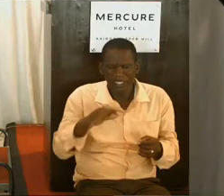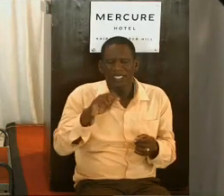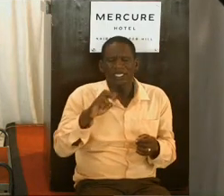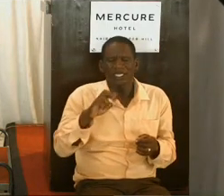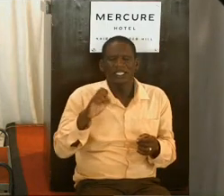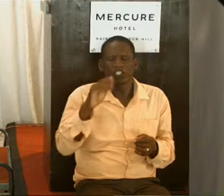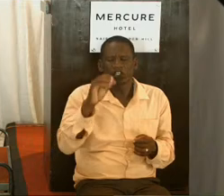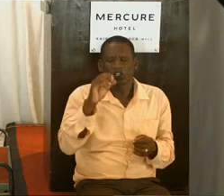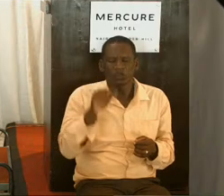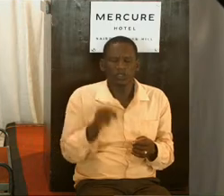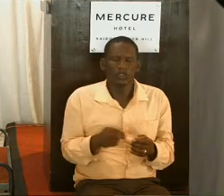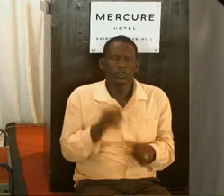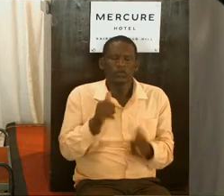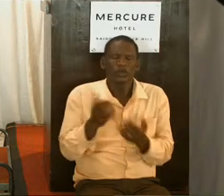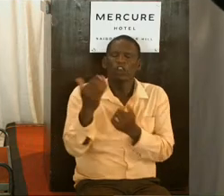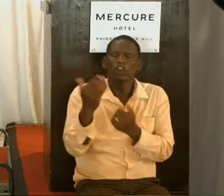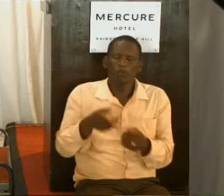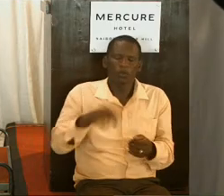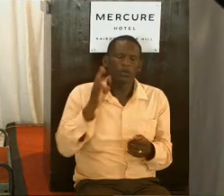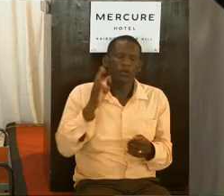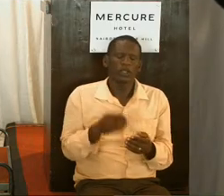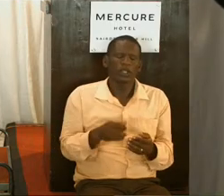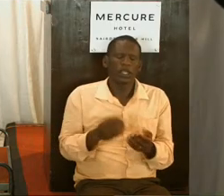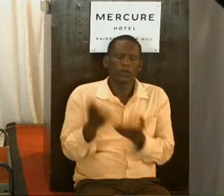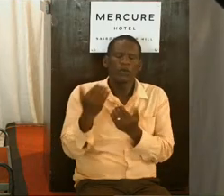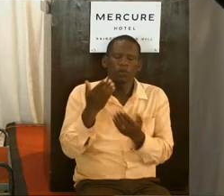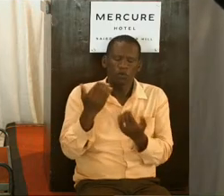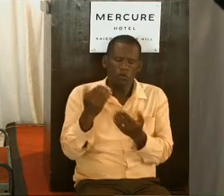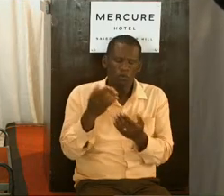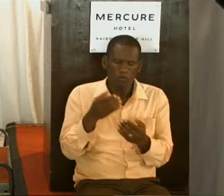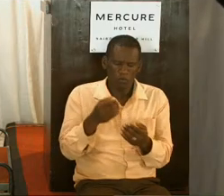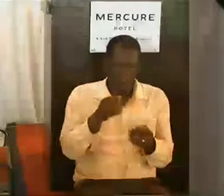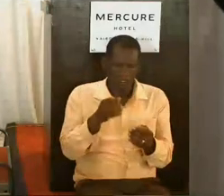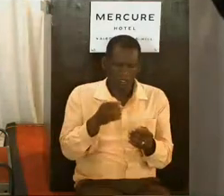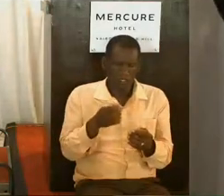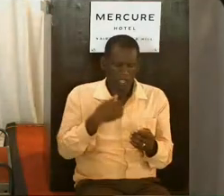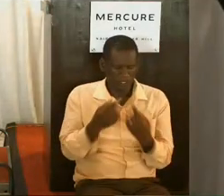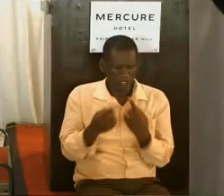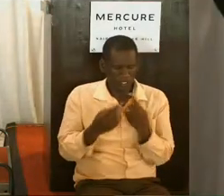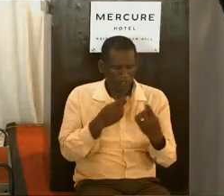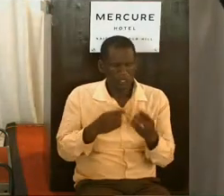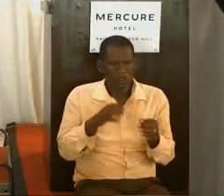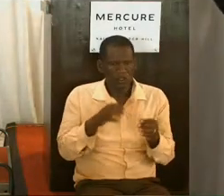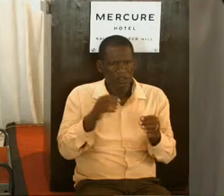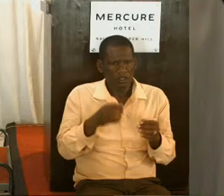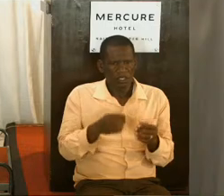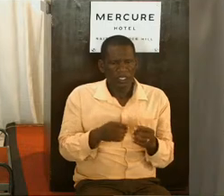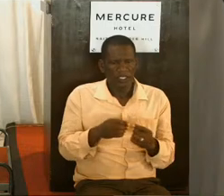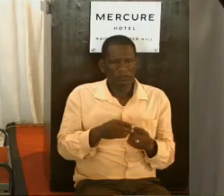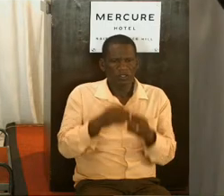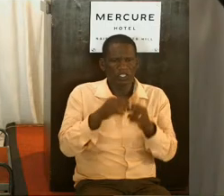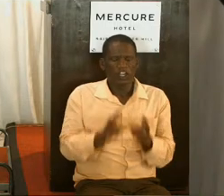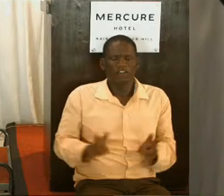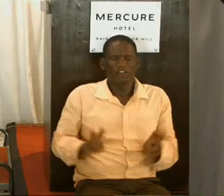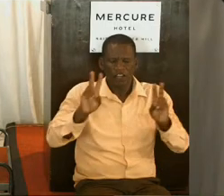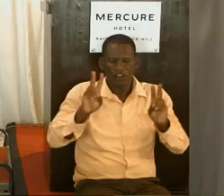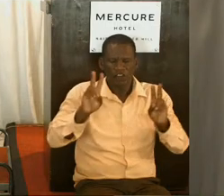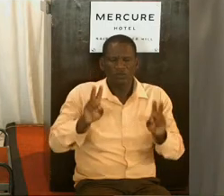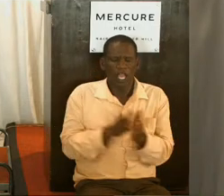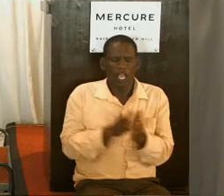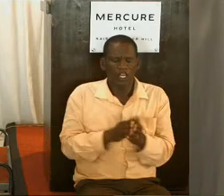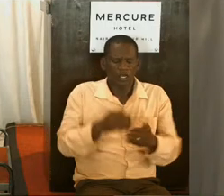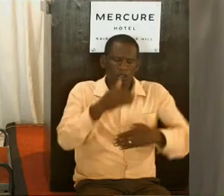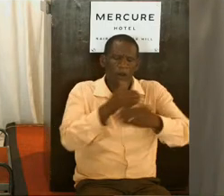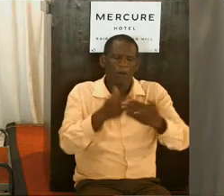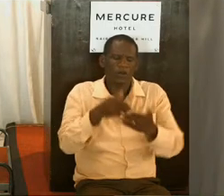able to find which I hope we will now that you're having this discussion particularly in in light of our values and in light of building